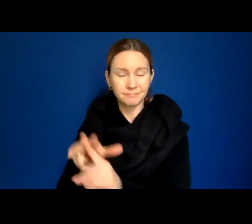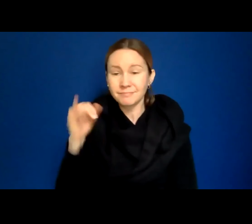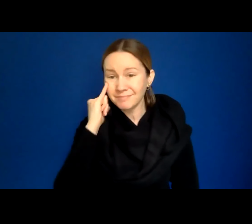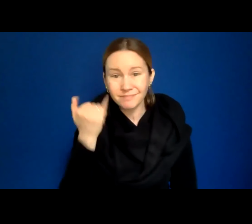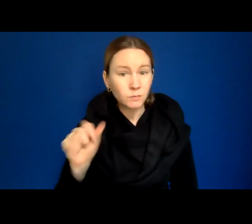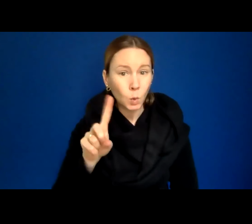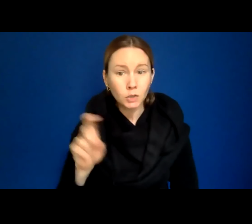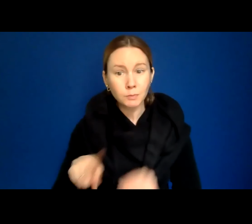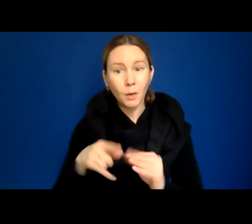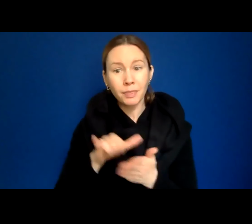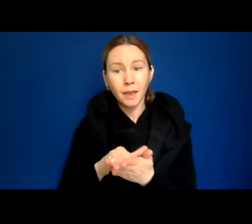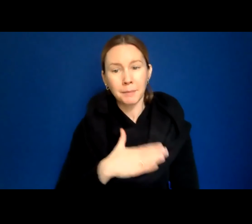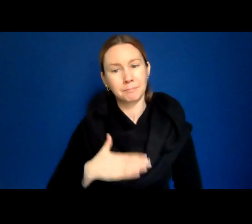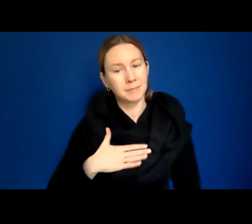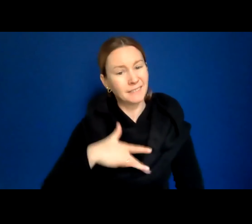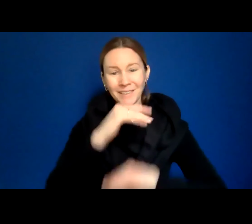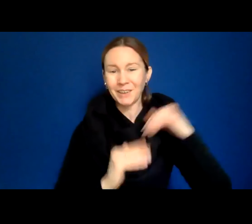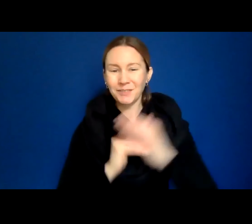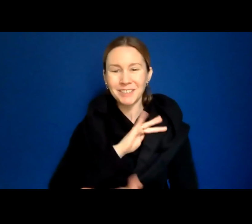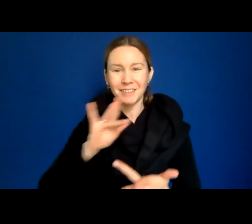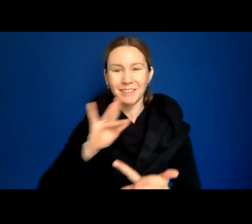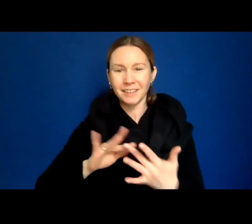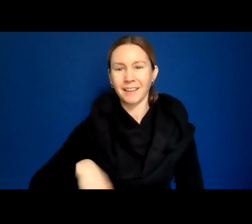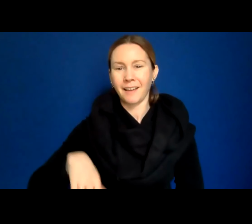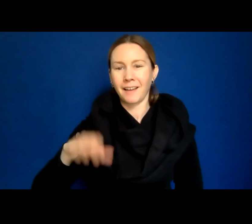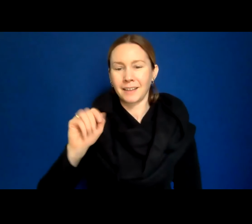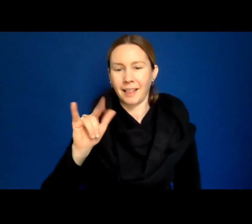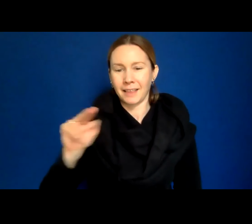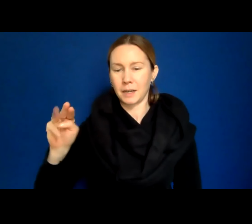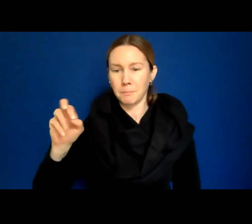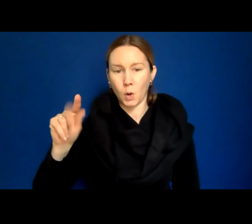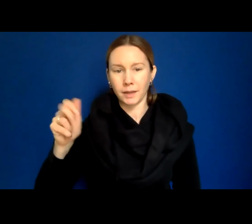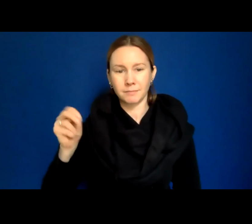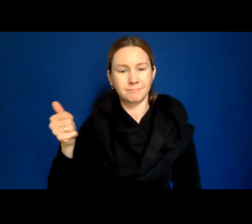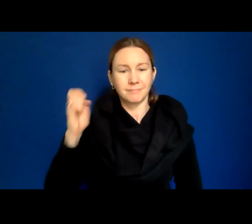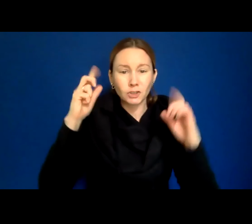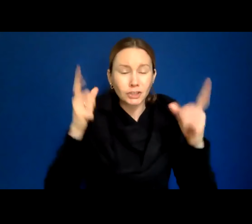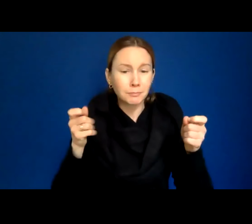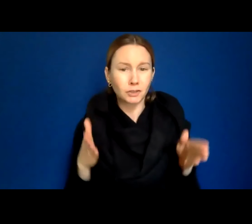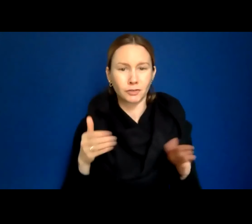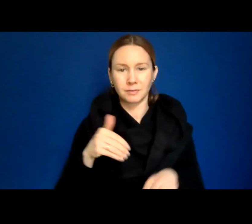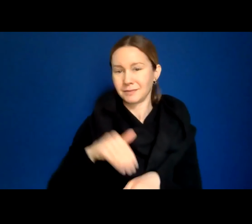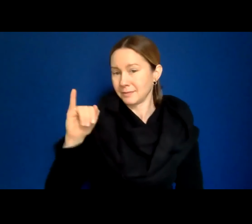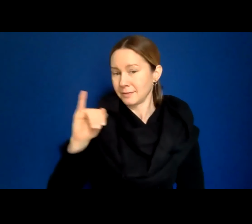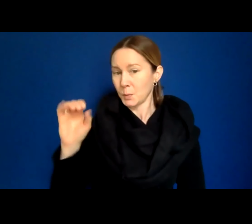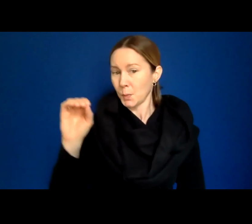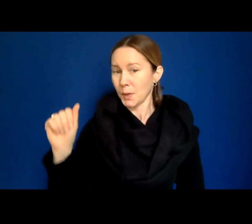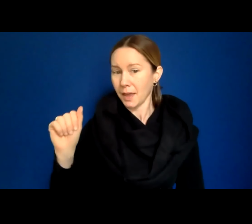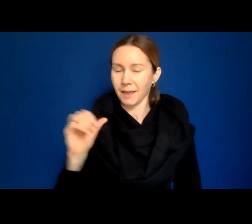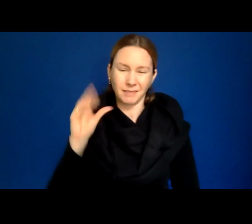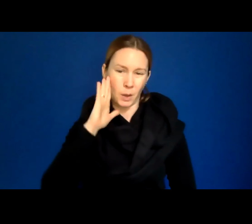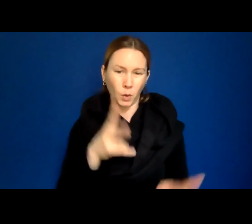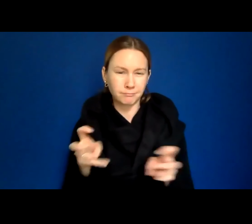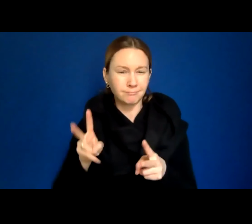questions about this, feel free to contact Catlin Morgan, Education Manager at the IOA. And again, I'll put